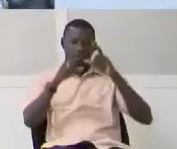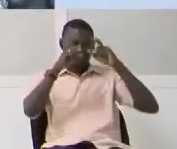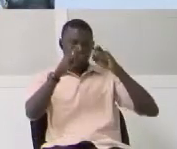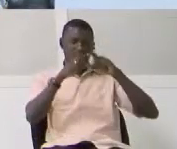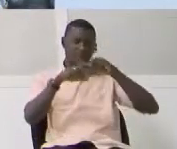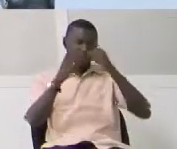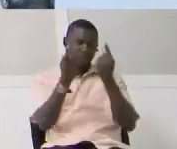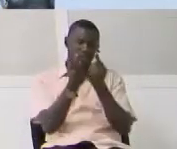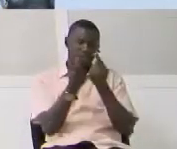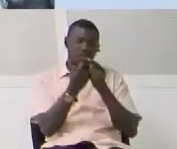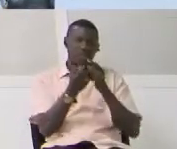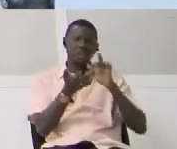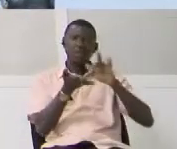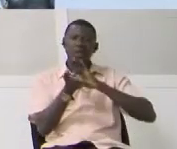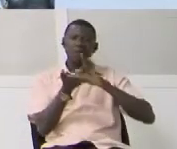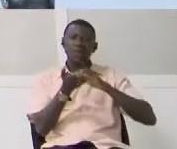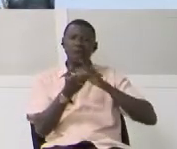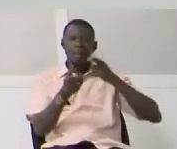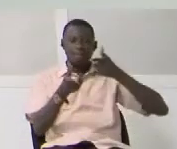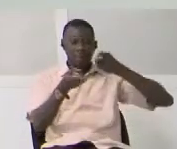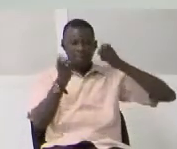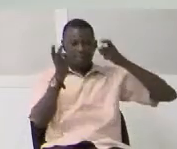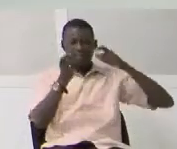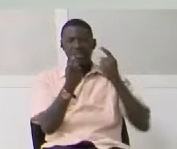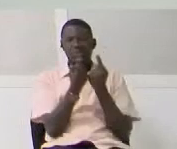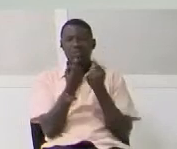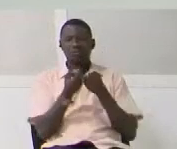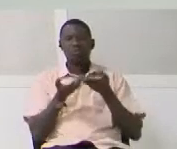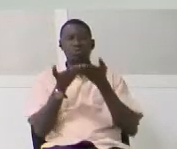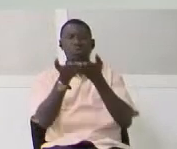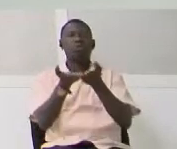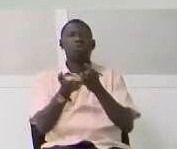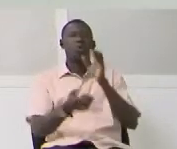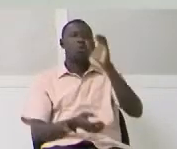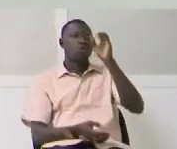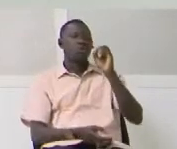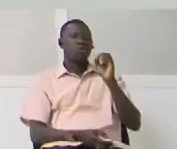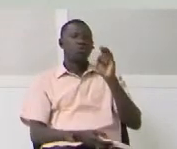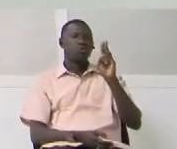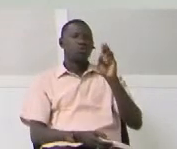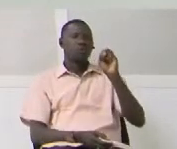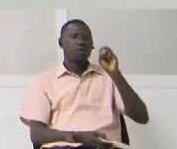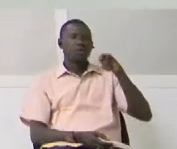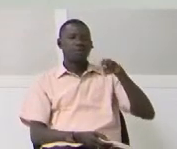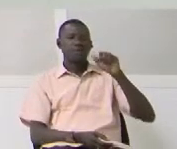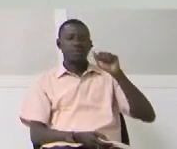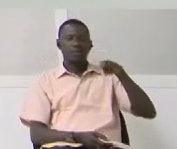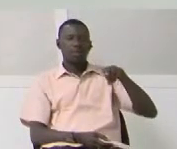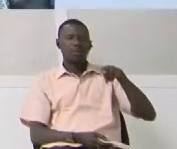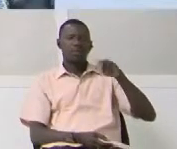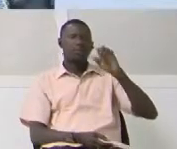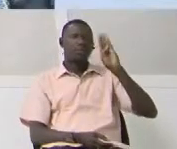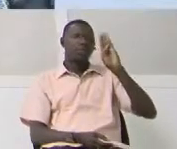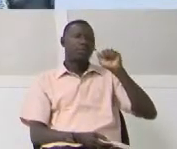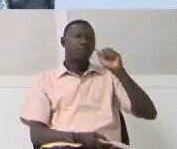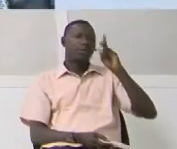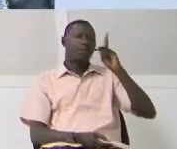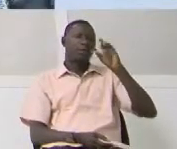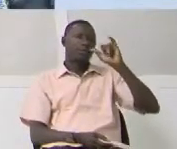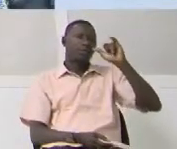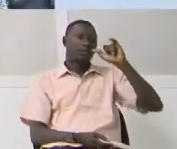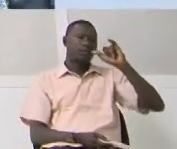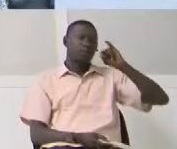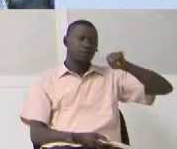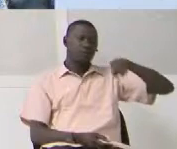photographs and the cartridges to Ousmane Badji. Why did you do that? Why did you hand them over? Lu tax nga jox leen ko? Because